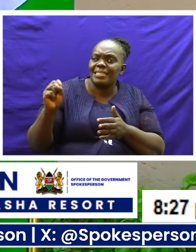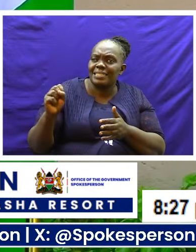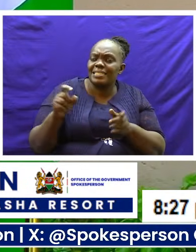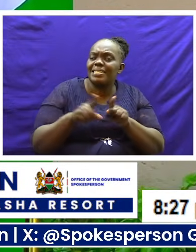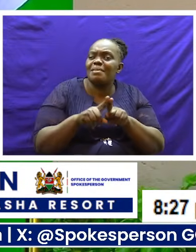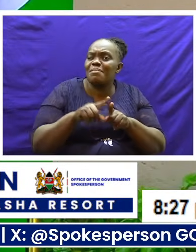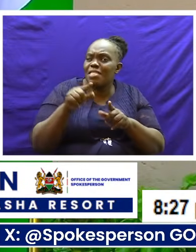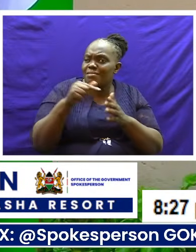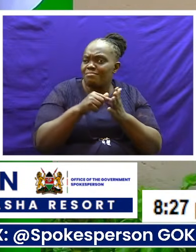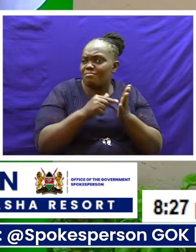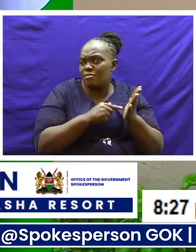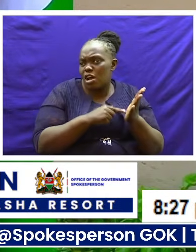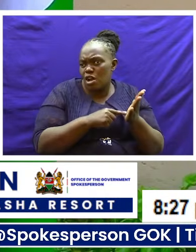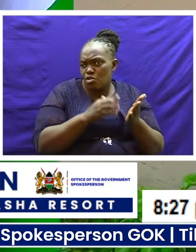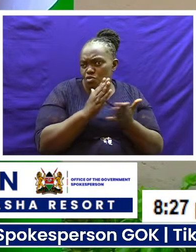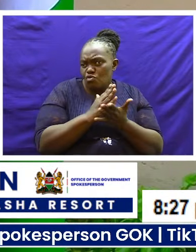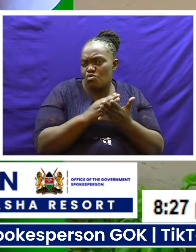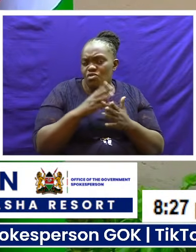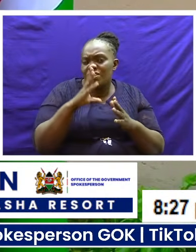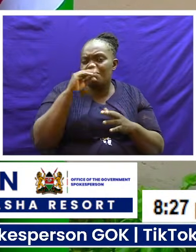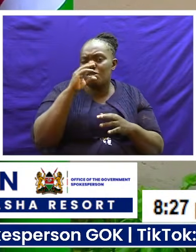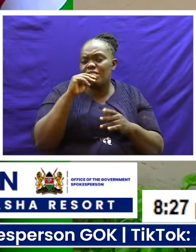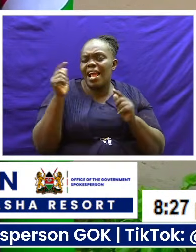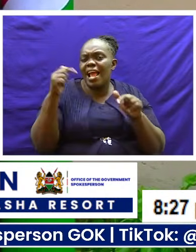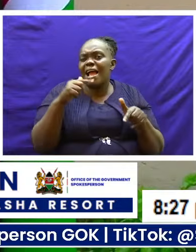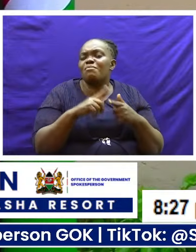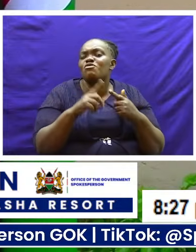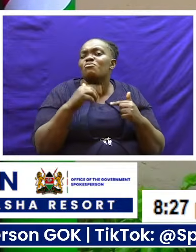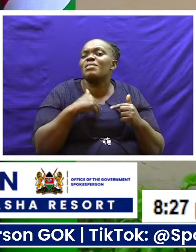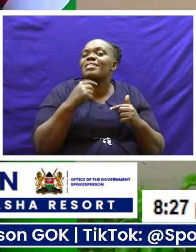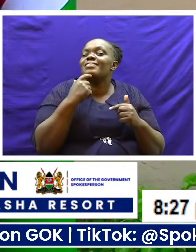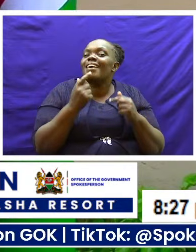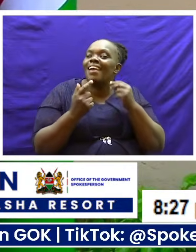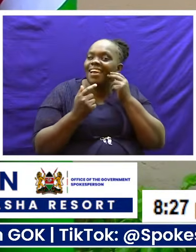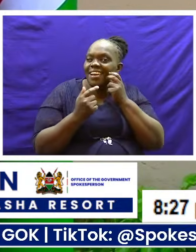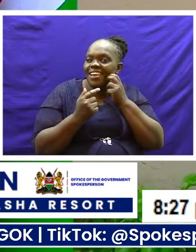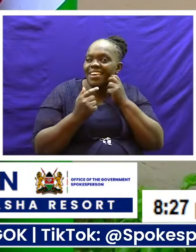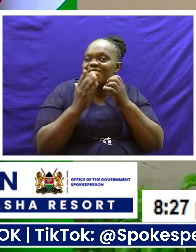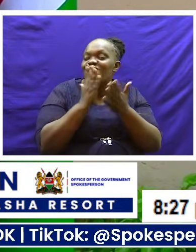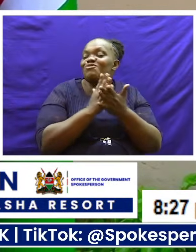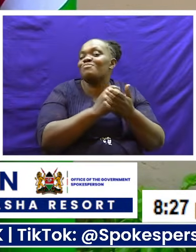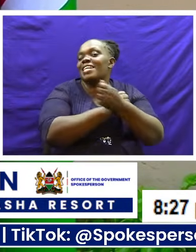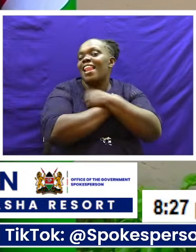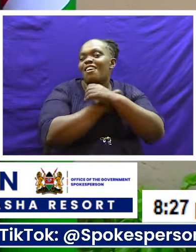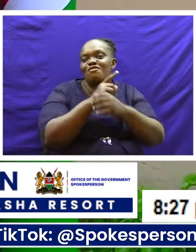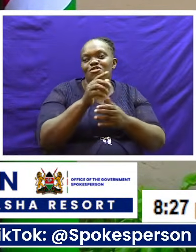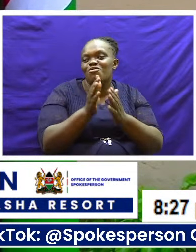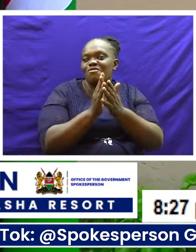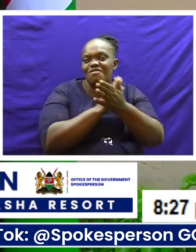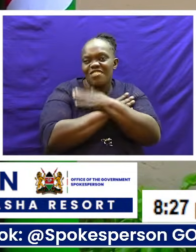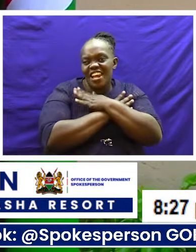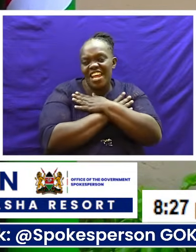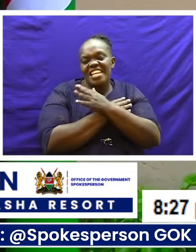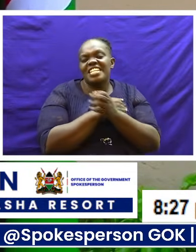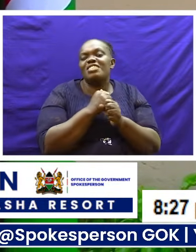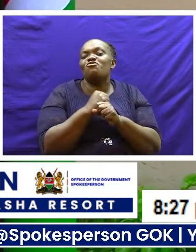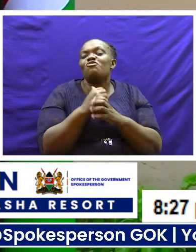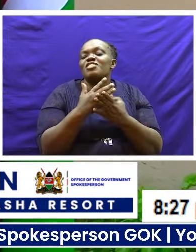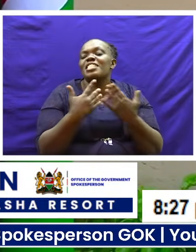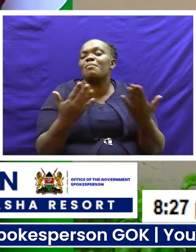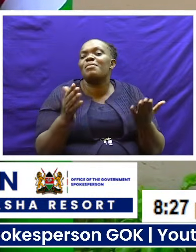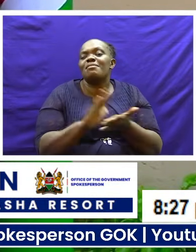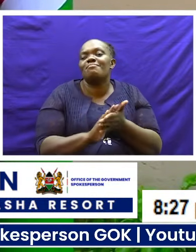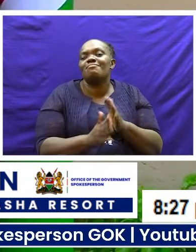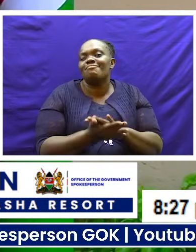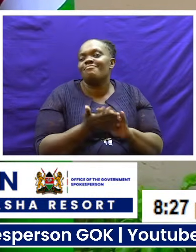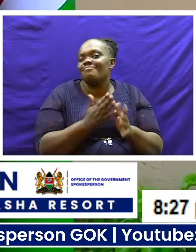no way. Spox, hata ukija kwangu niambie we ni beshte yangu, I do something. I cannot do anything